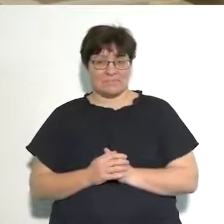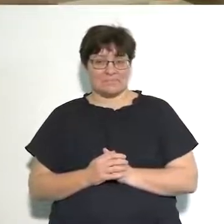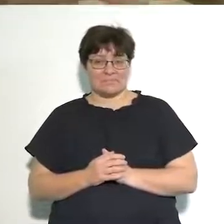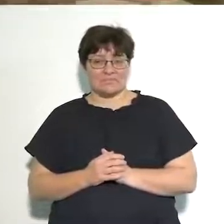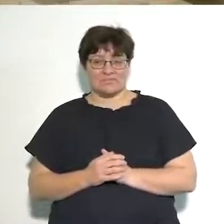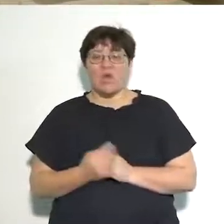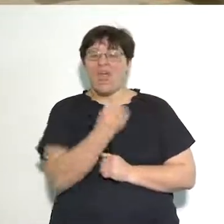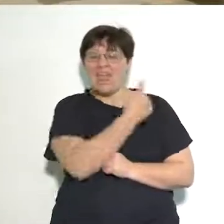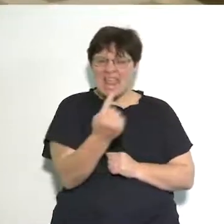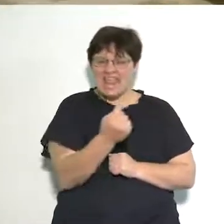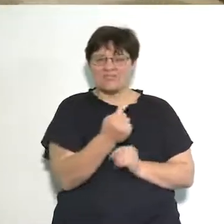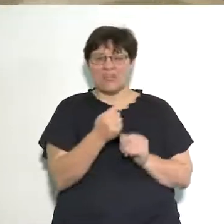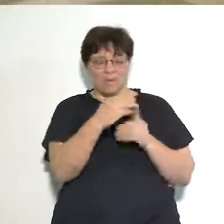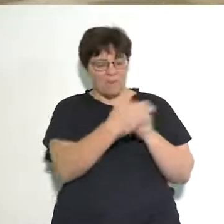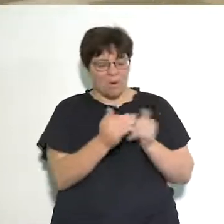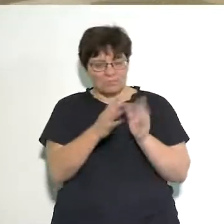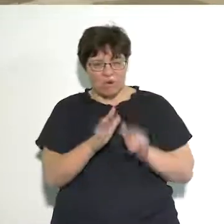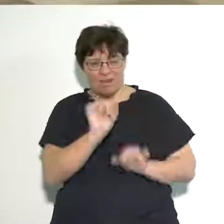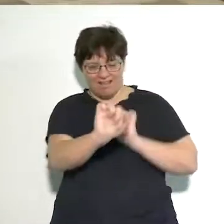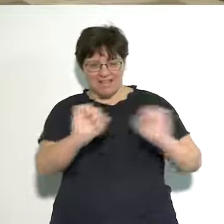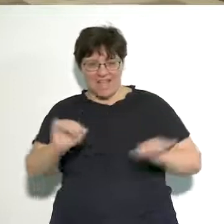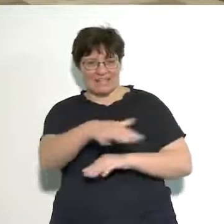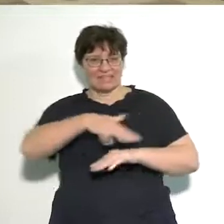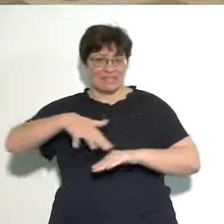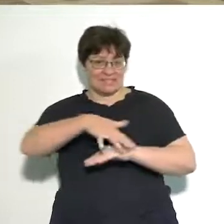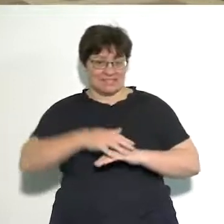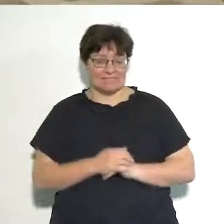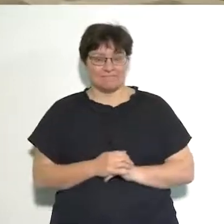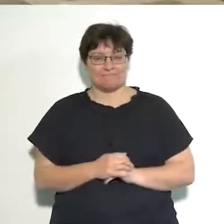matchbox has a place to go into.